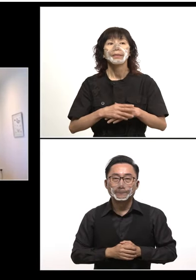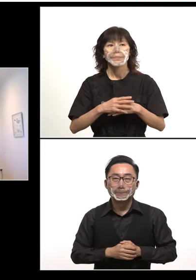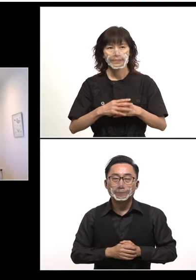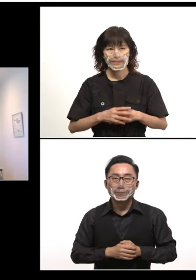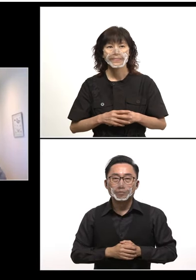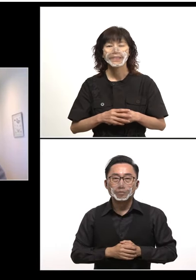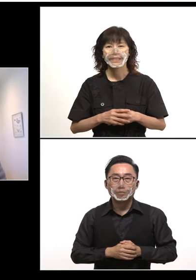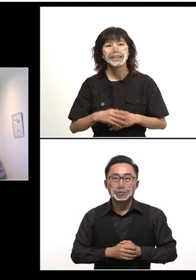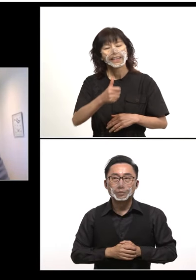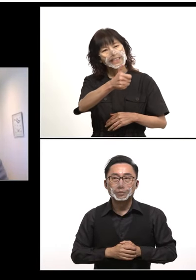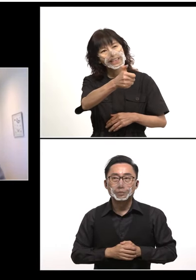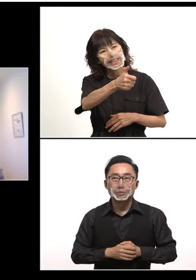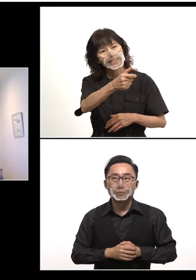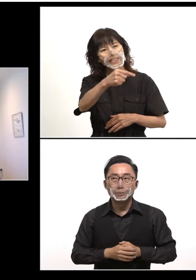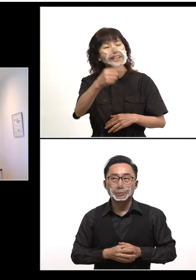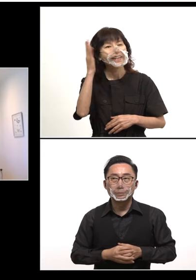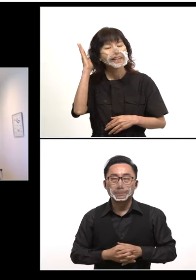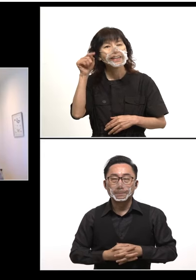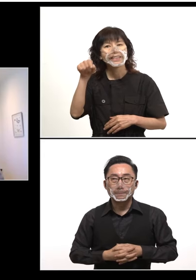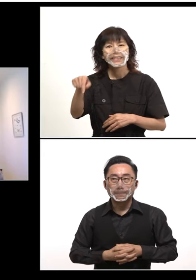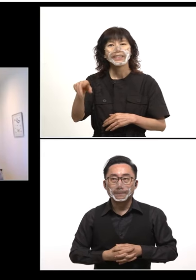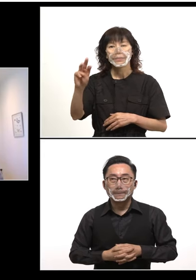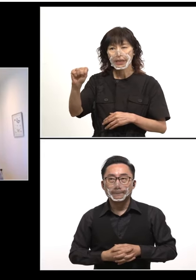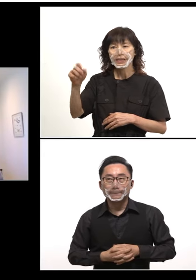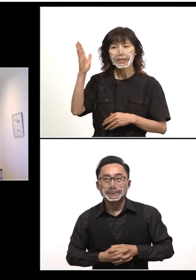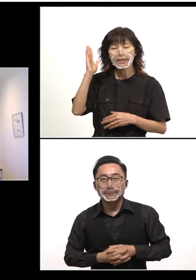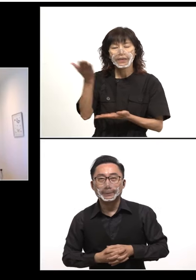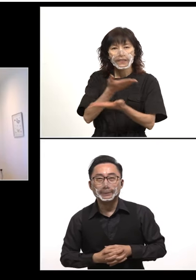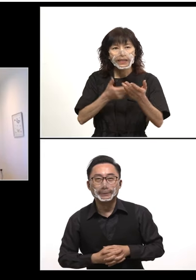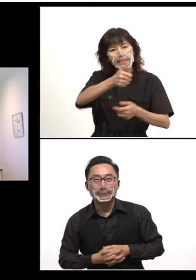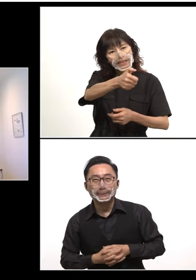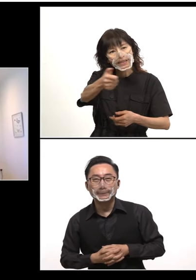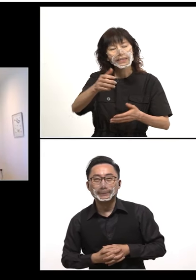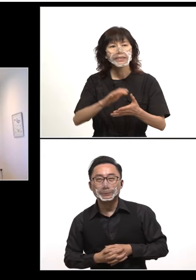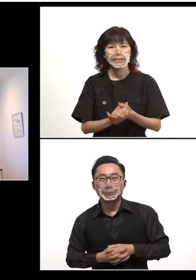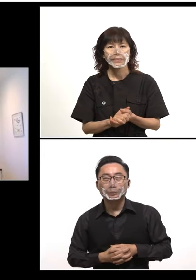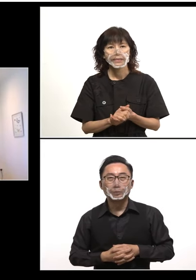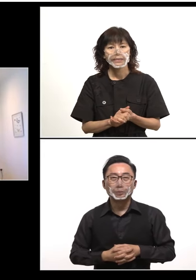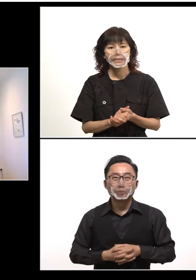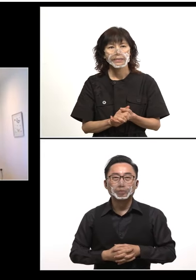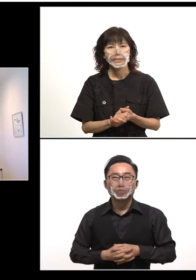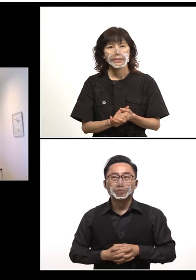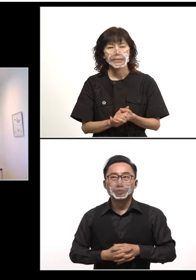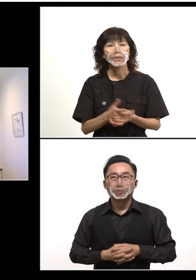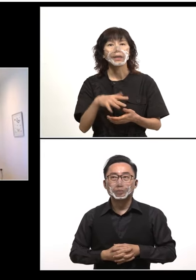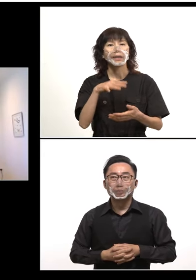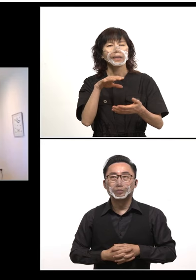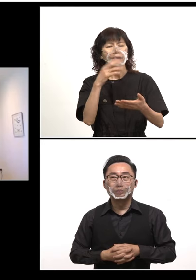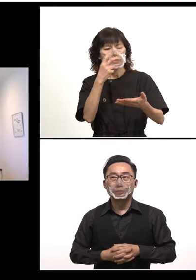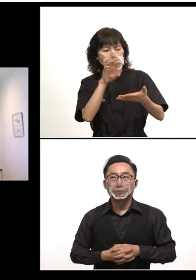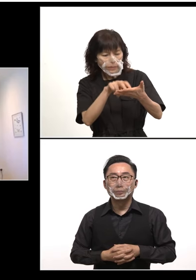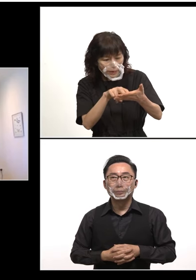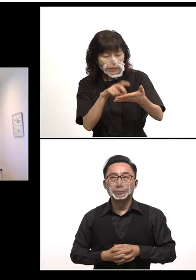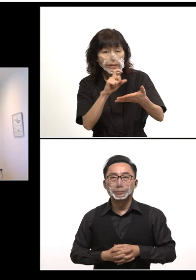Thank you, George and Virtual Matty, for sharing your work. I see a few questions in the chat box, and I would like to read them to you